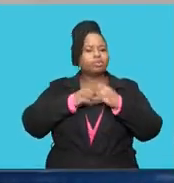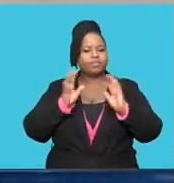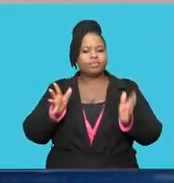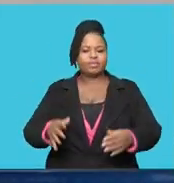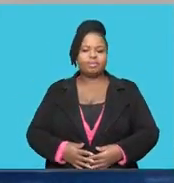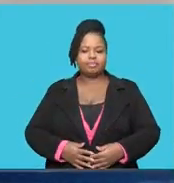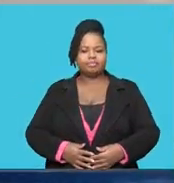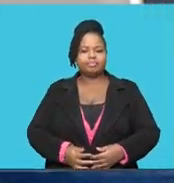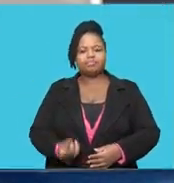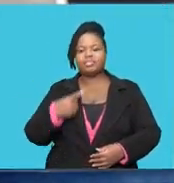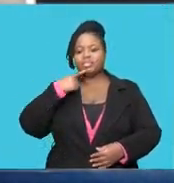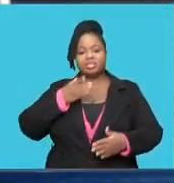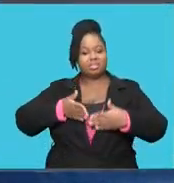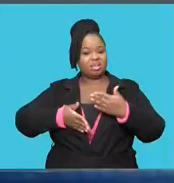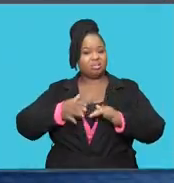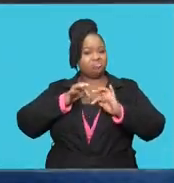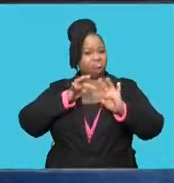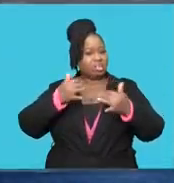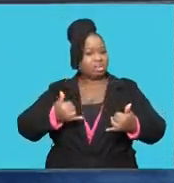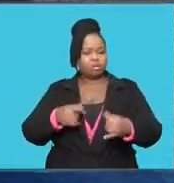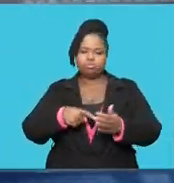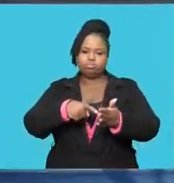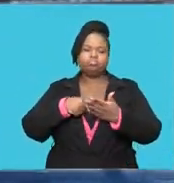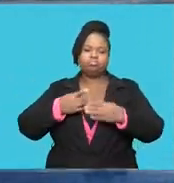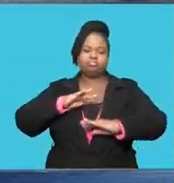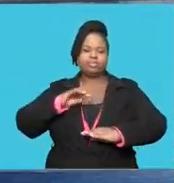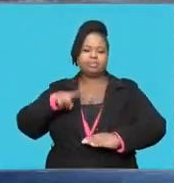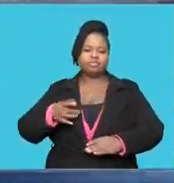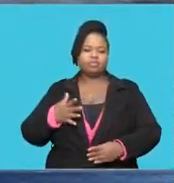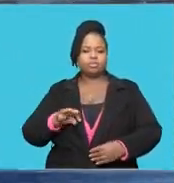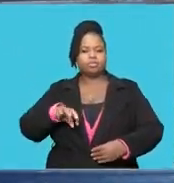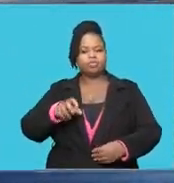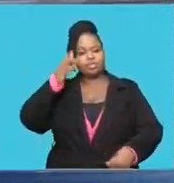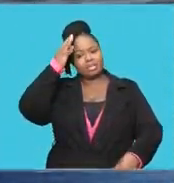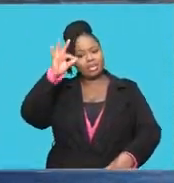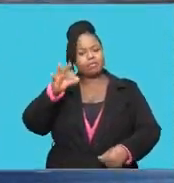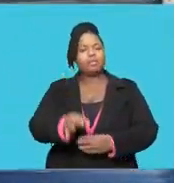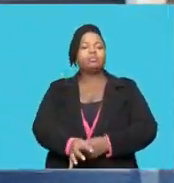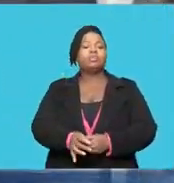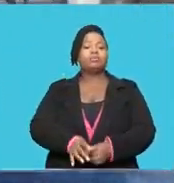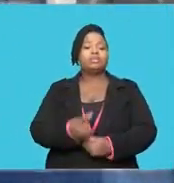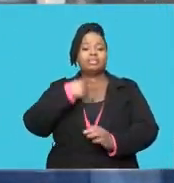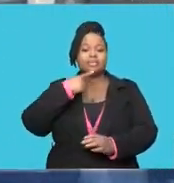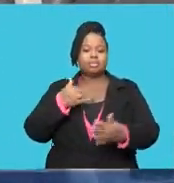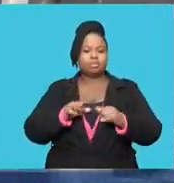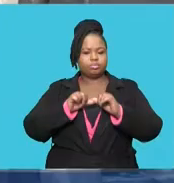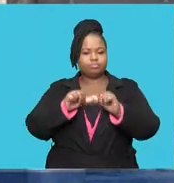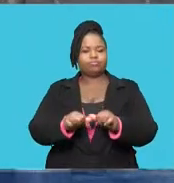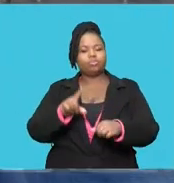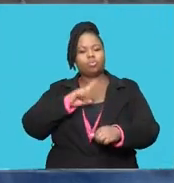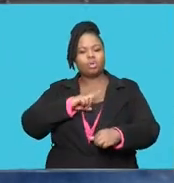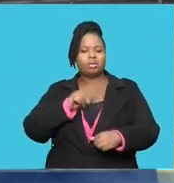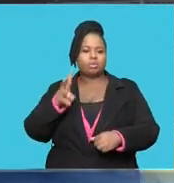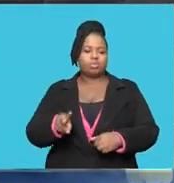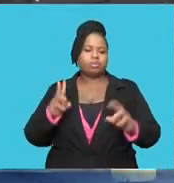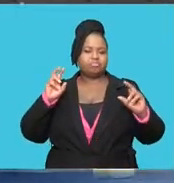They promise that they won't end the protest until their demands are addressed by the provincial government and that from here they are also open to bringing